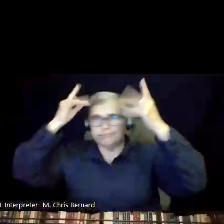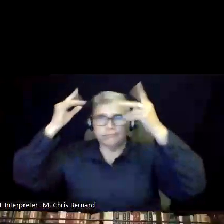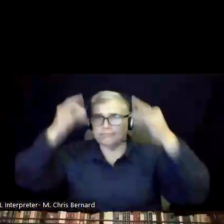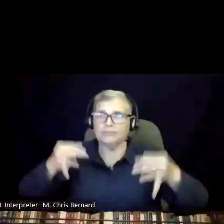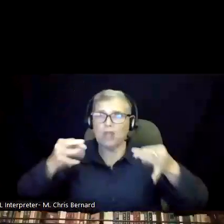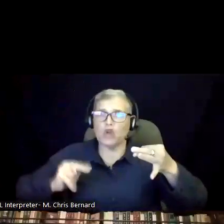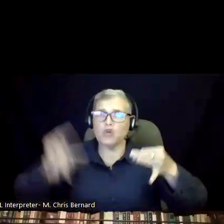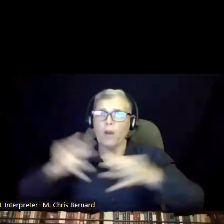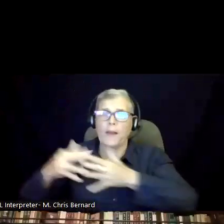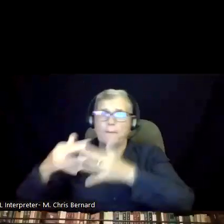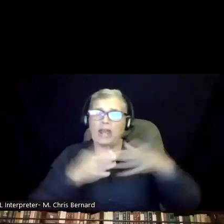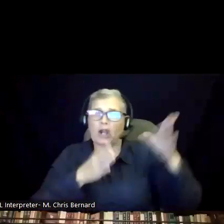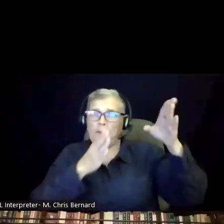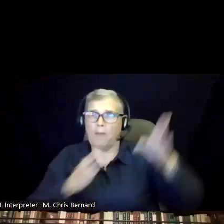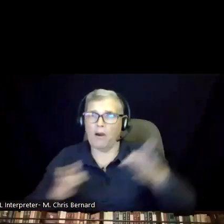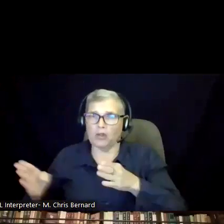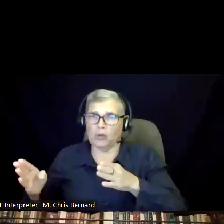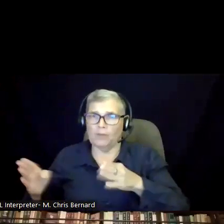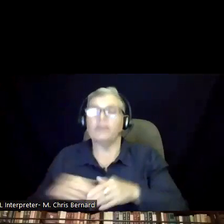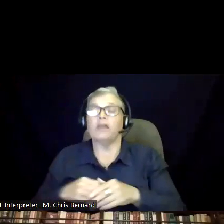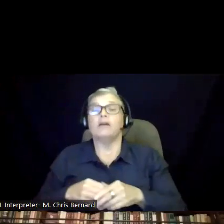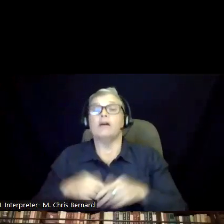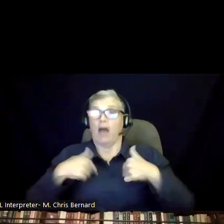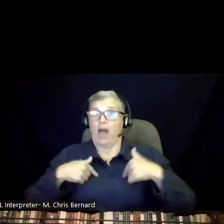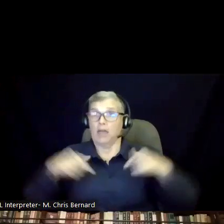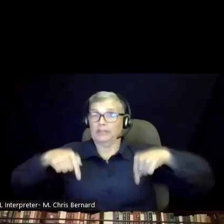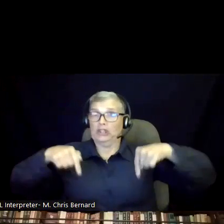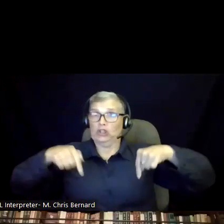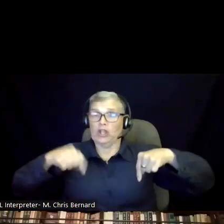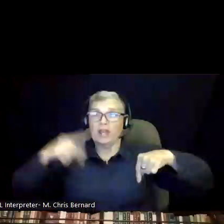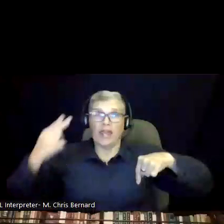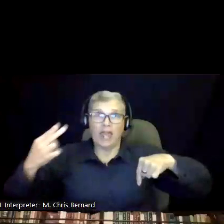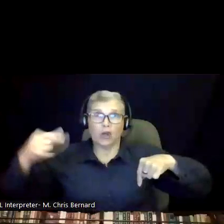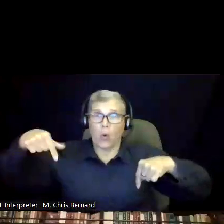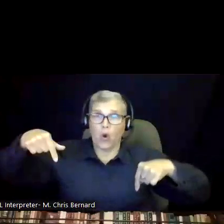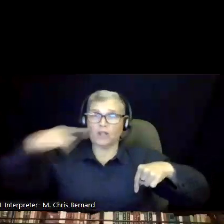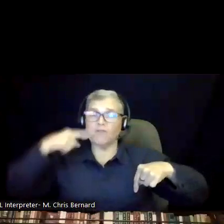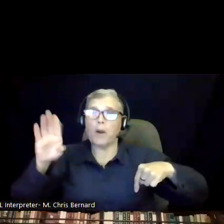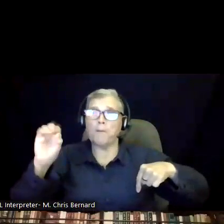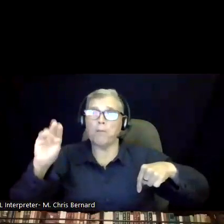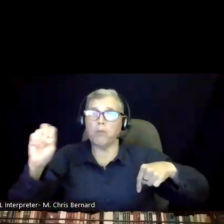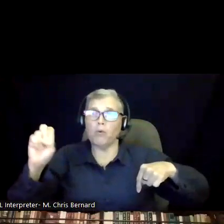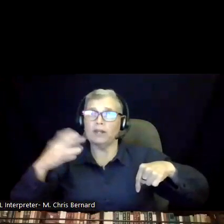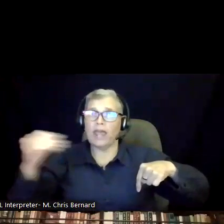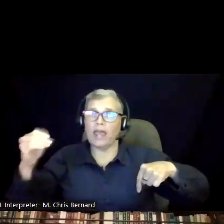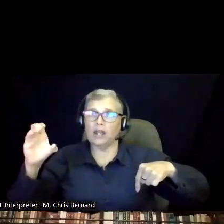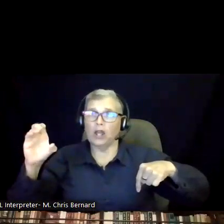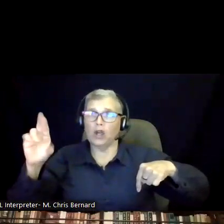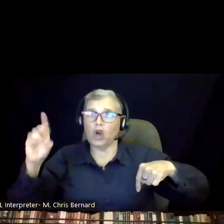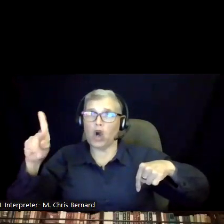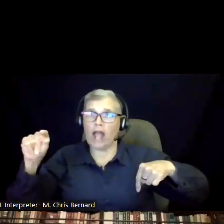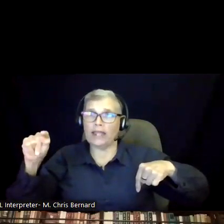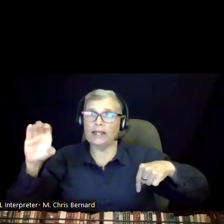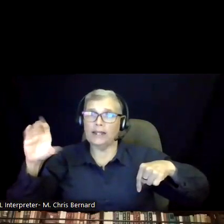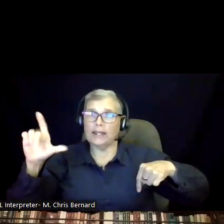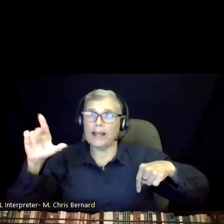evening. I'm coming to you live from the headquarters of the Boone and Crockett Club in Missoula, Montana. Unfortunately,